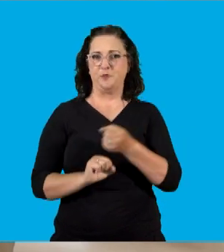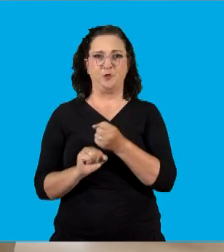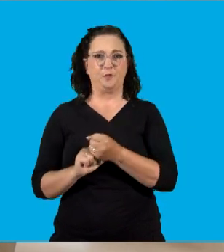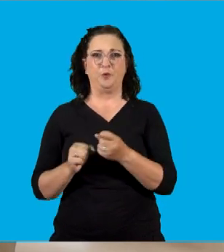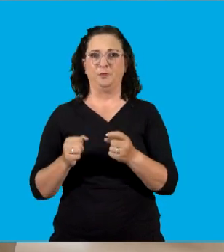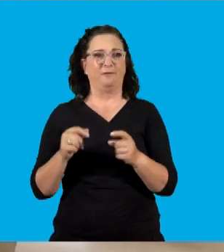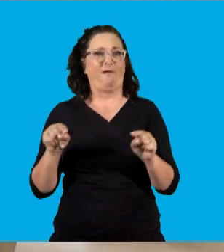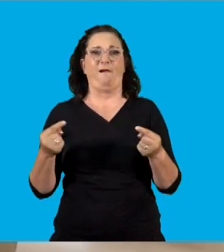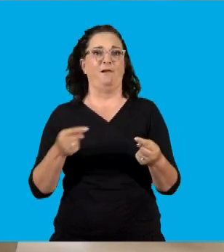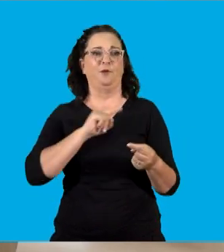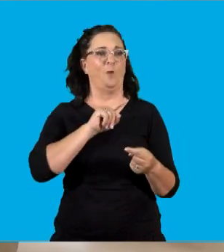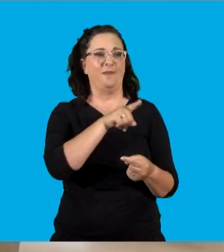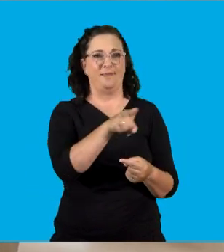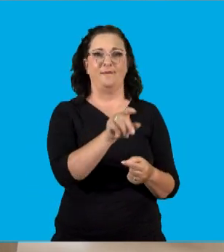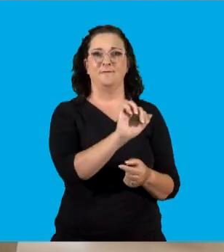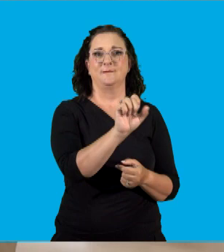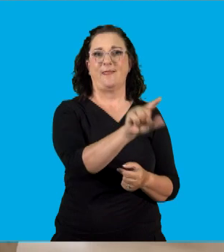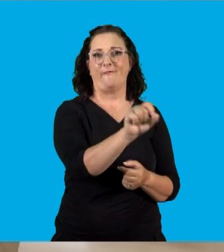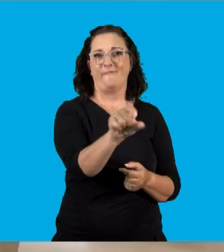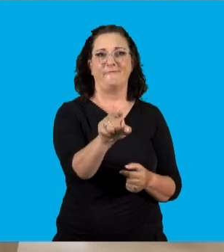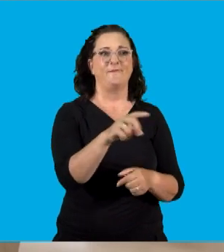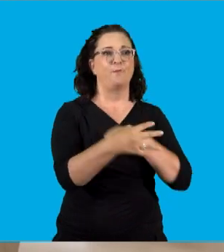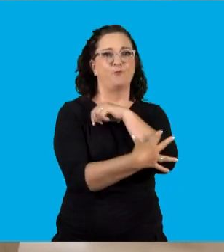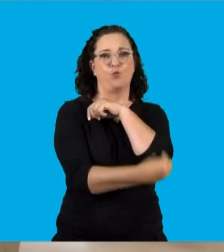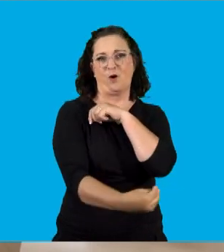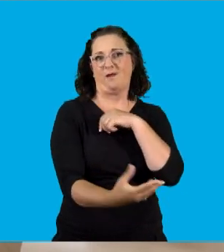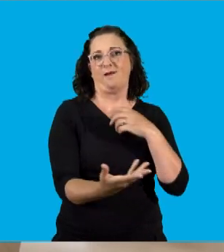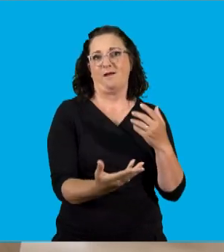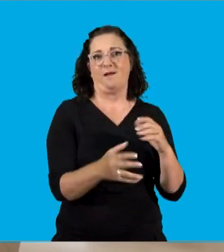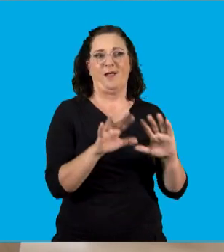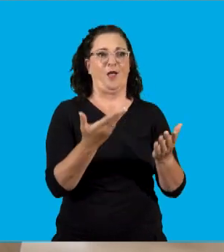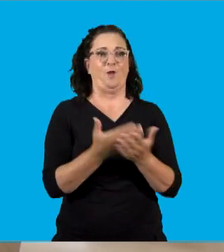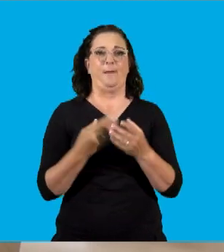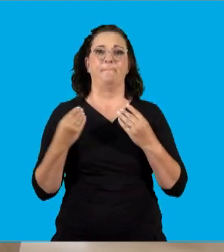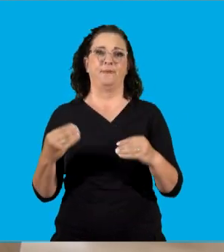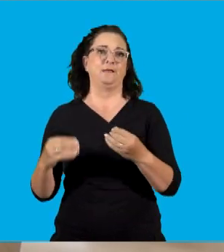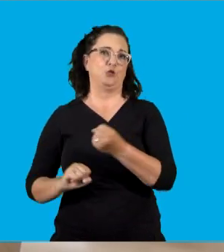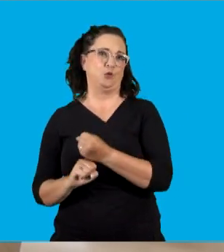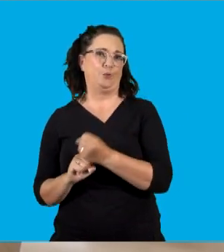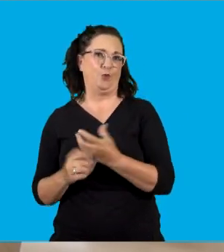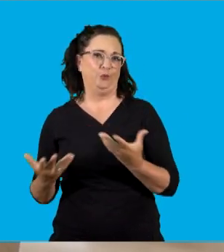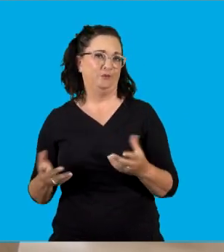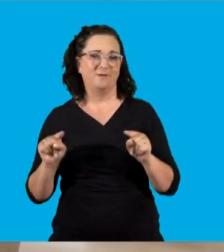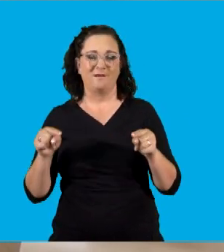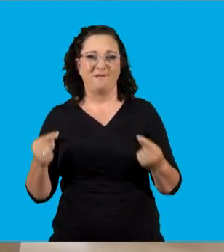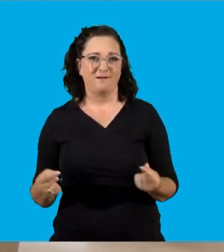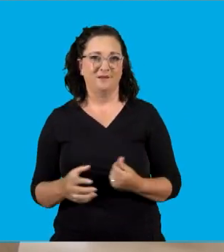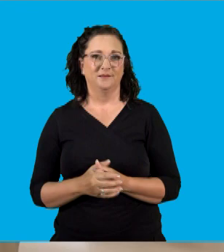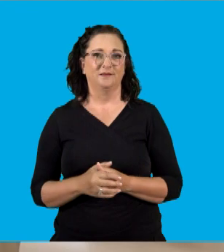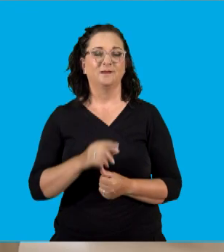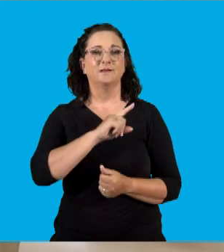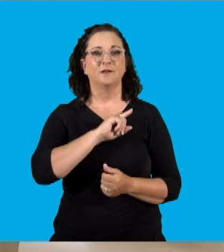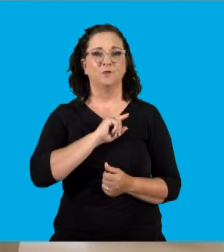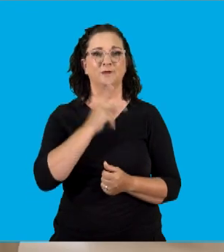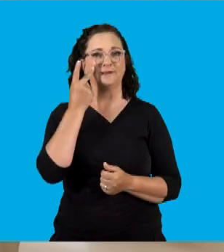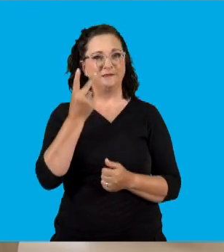don't even afford their basic needs. It simply means that people who are living in poverty are living in poor conditions.